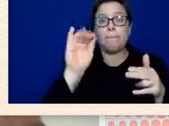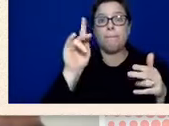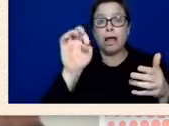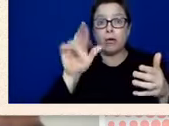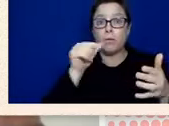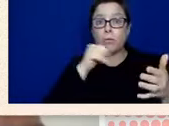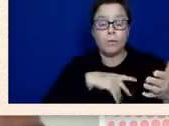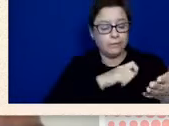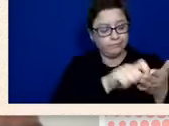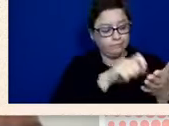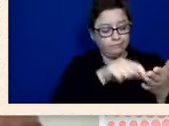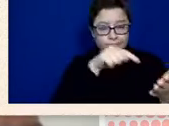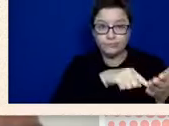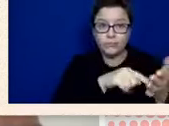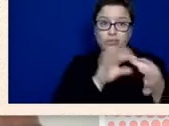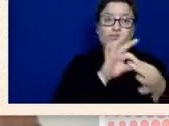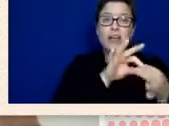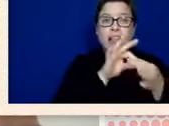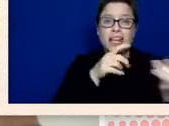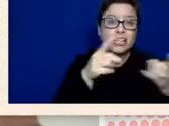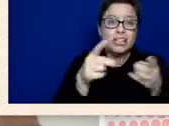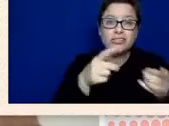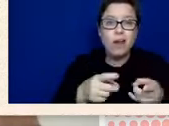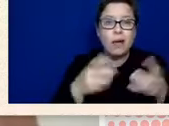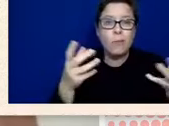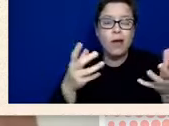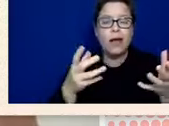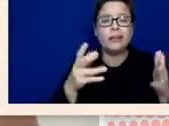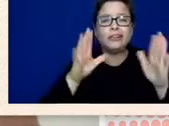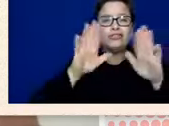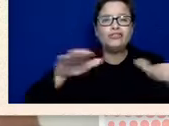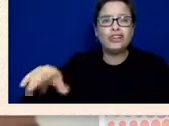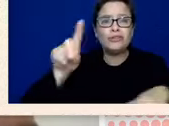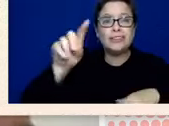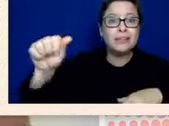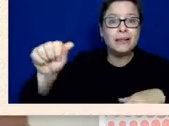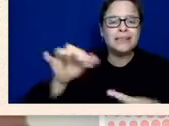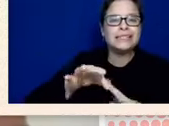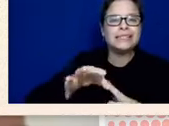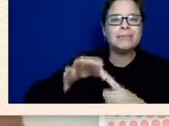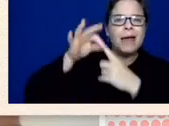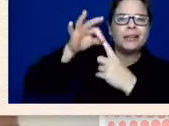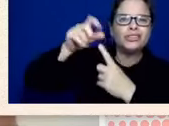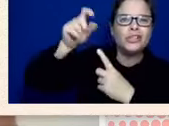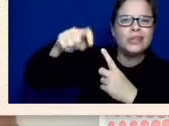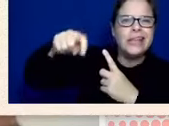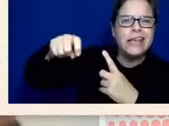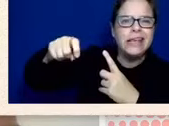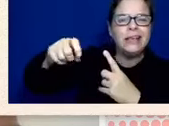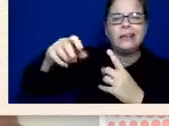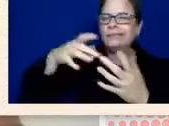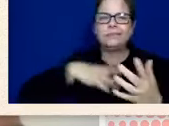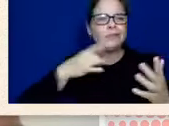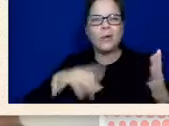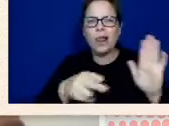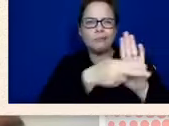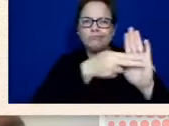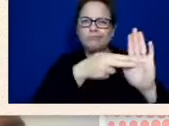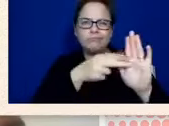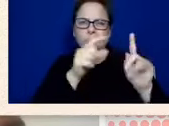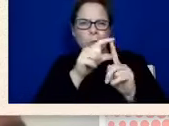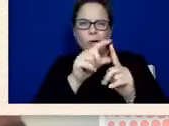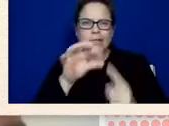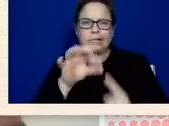particularly children with disabilities, is damaging for a relationship between disabled and non-disabled. The term implies that